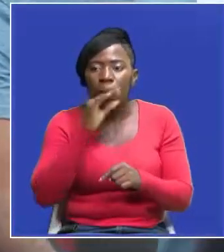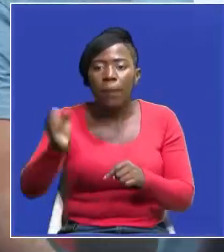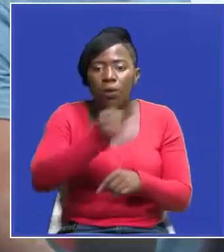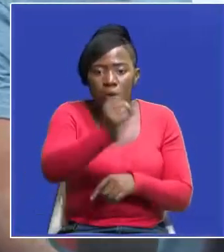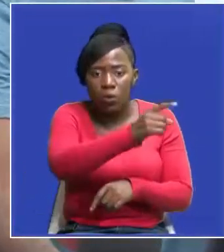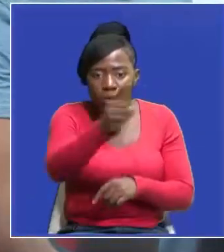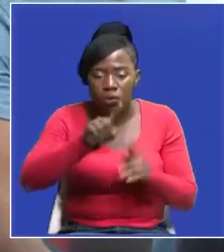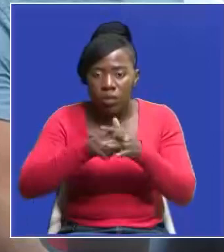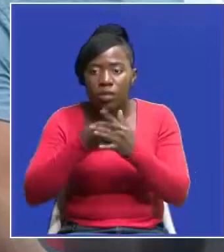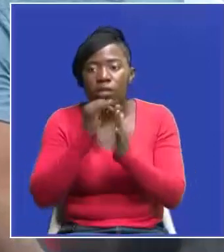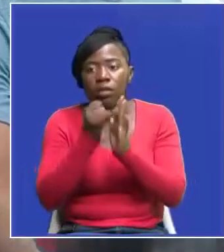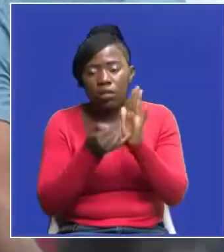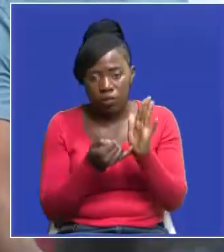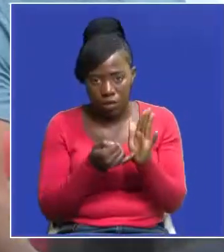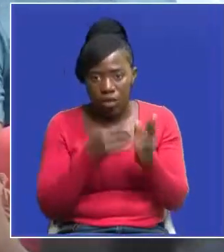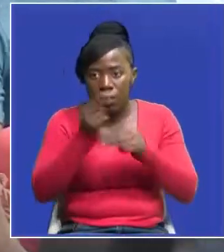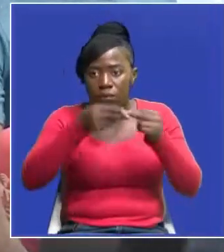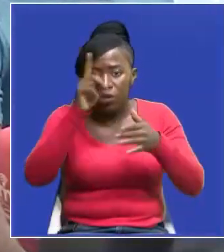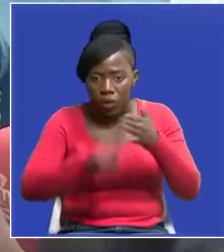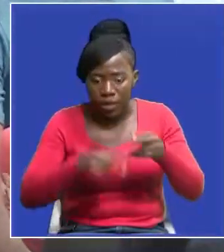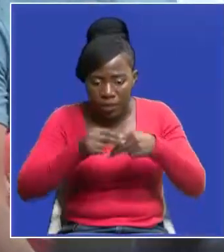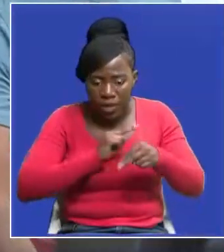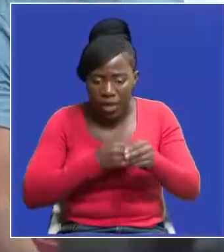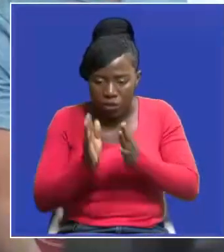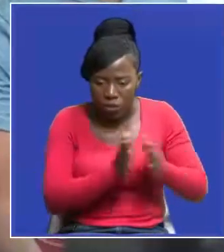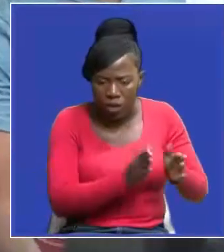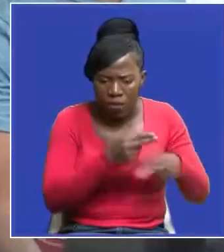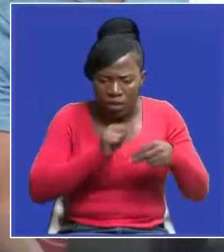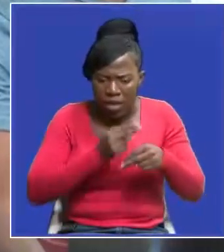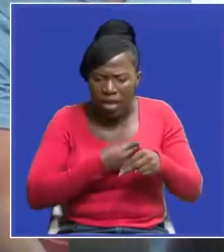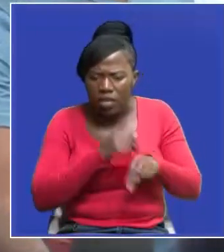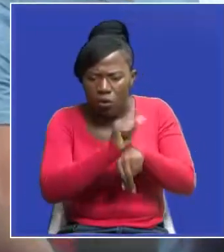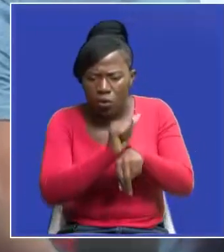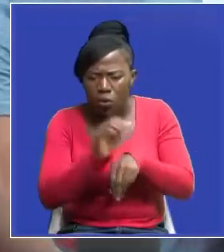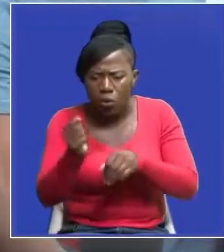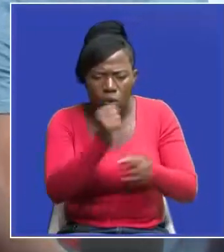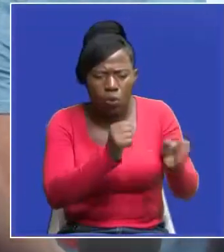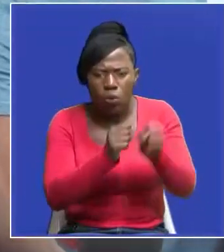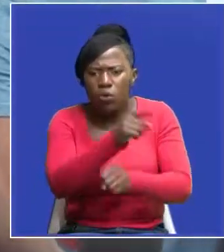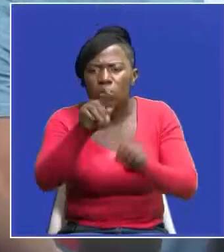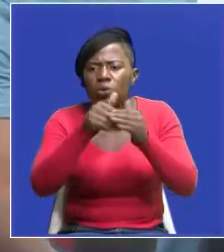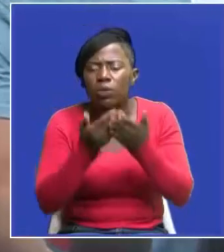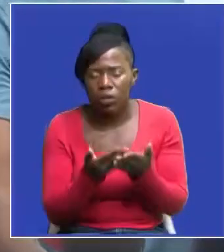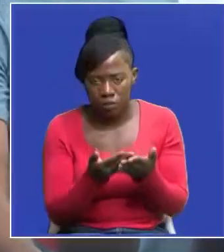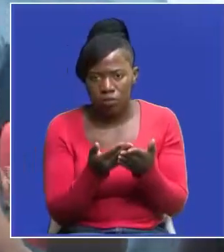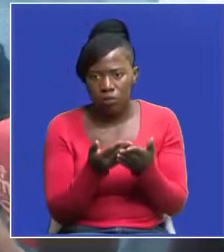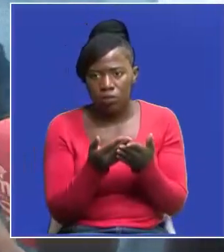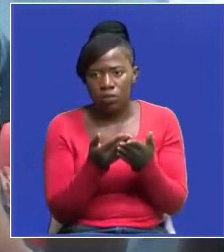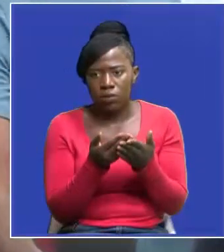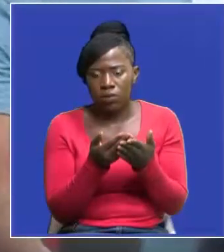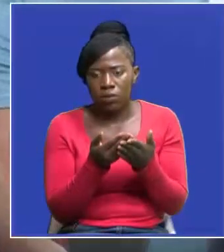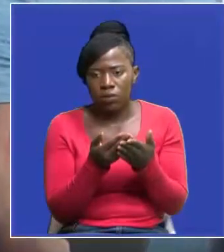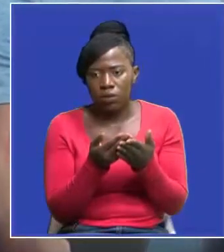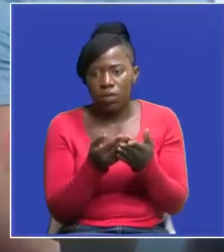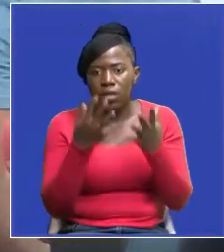press should be here to help me. It means that we started planning. How are we going to do it in a way than it has never been done before?